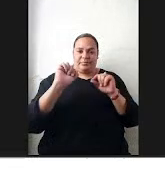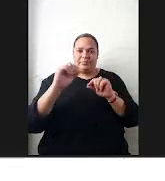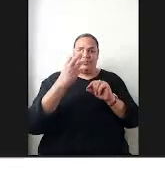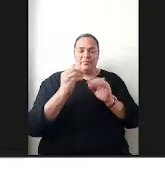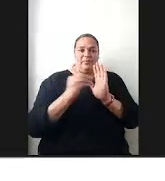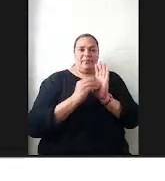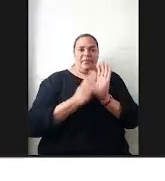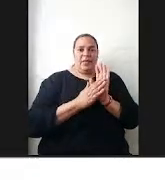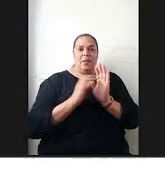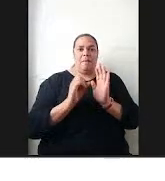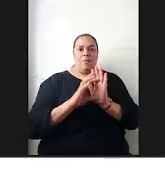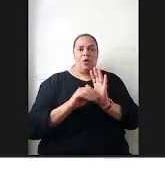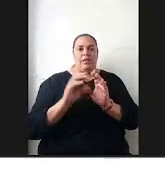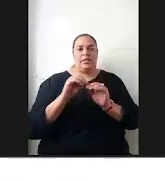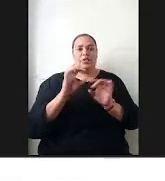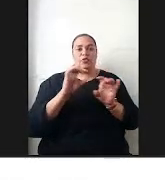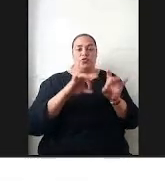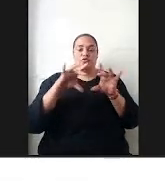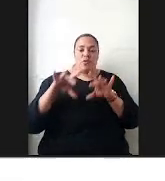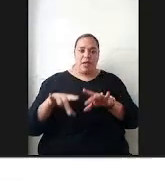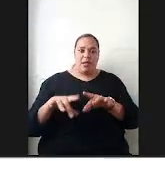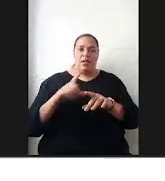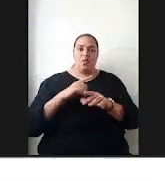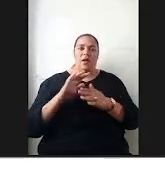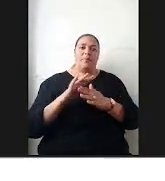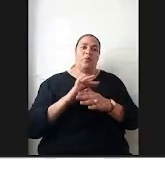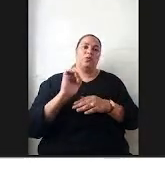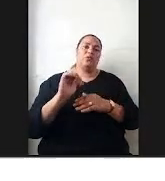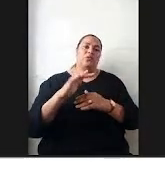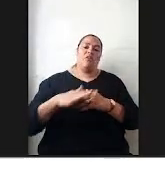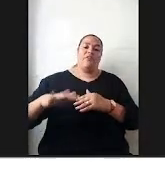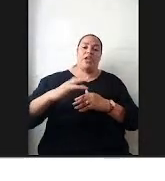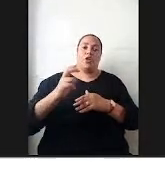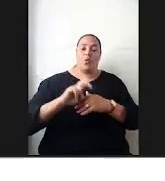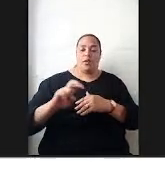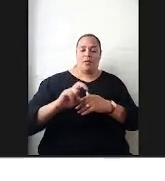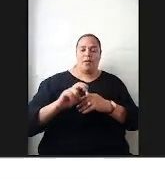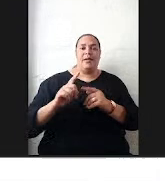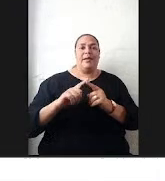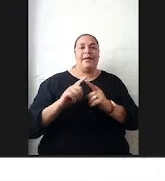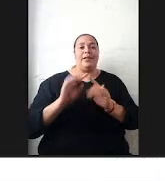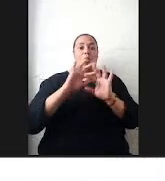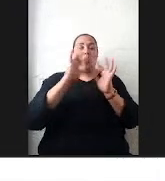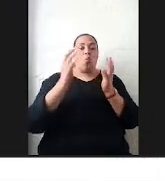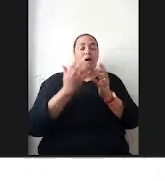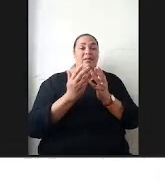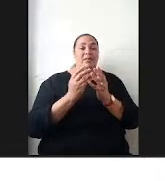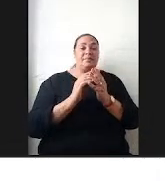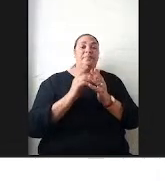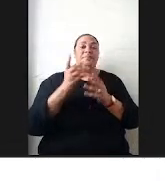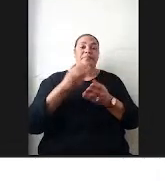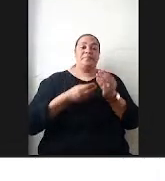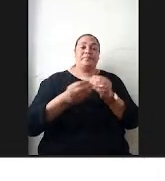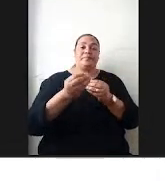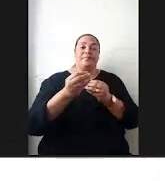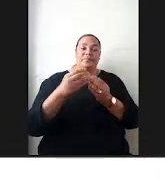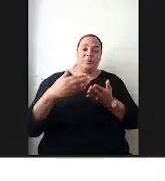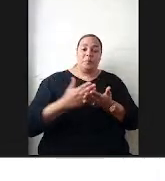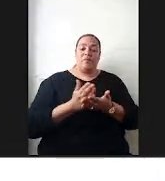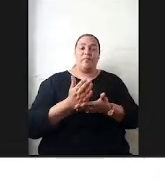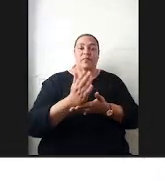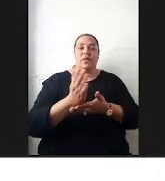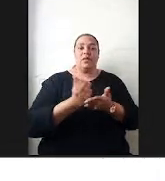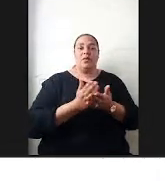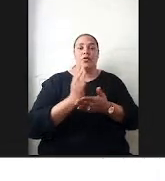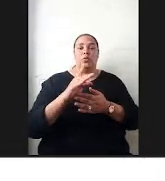in Australia, obviously because of proximity, and also around the back of the world, the trade route over the Pacific